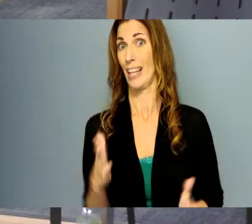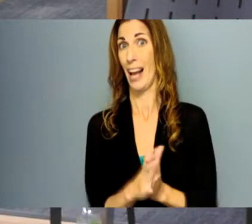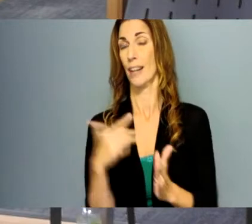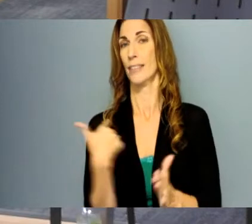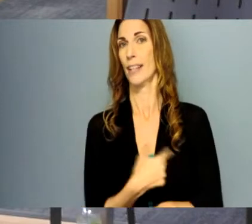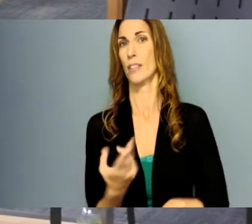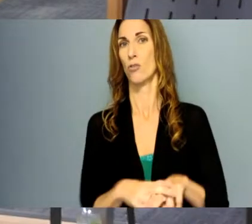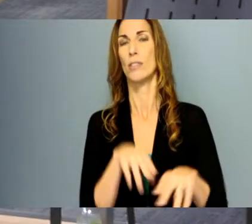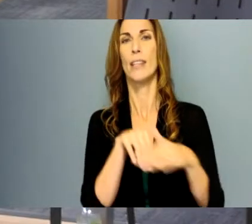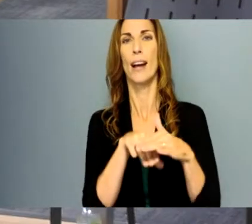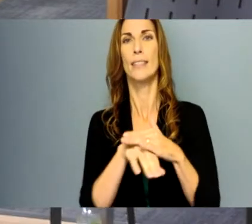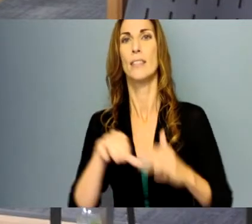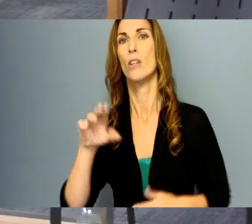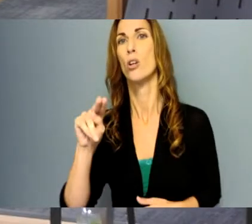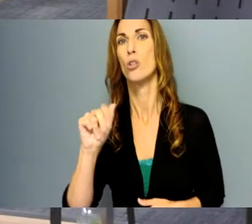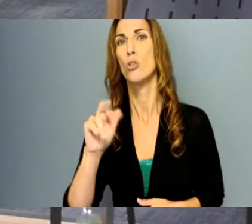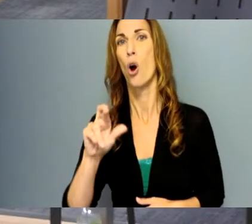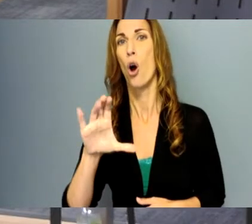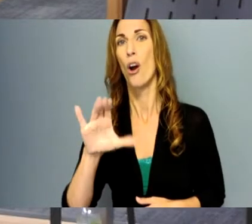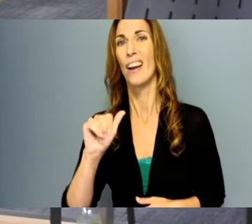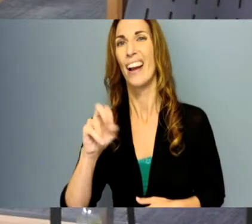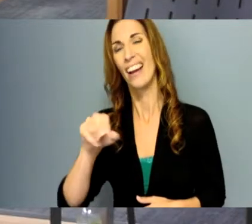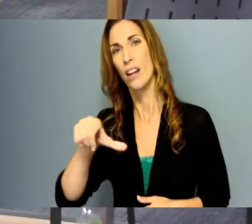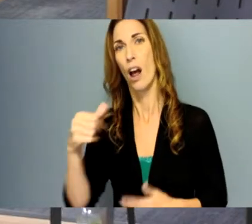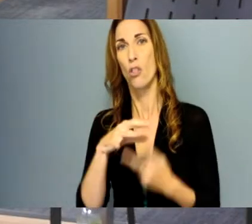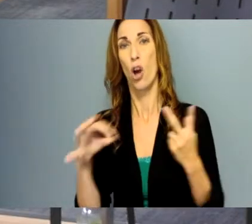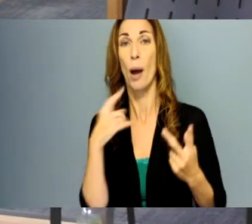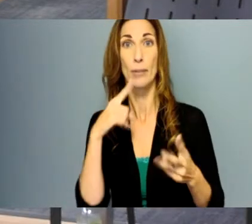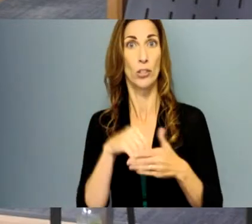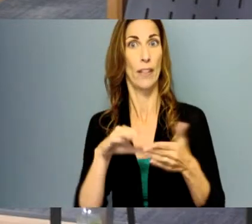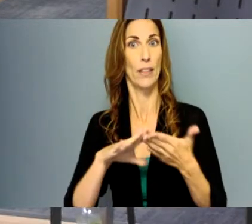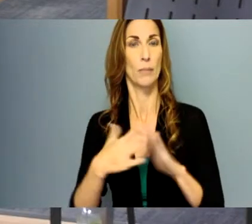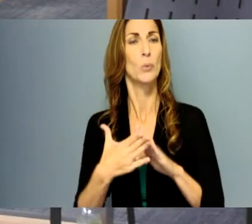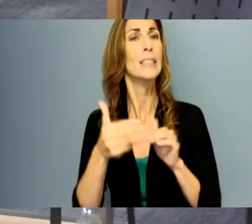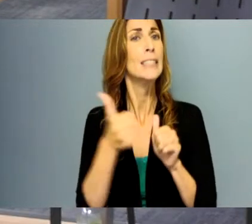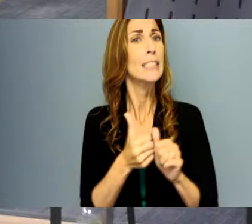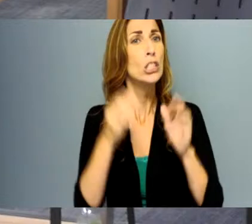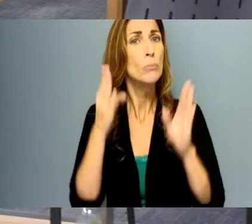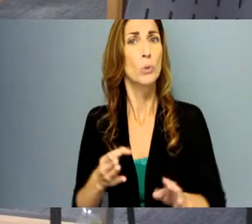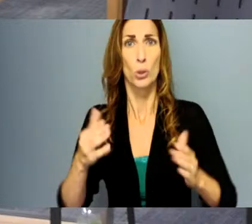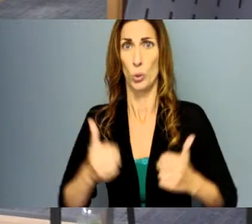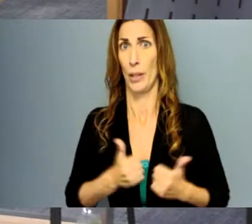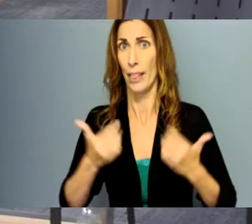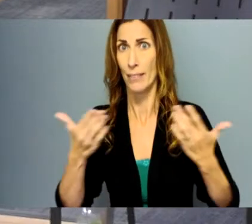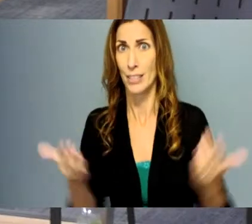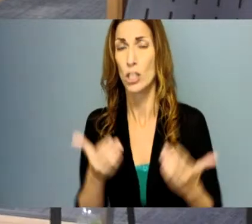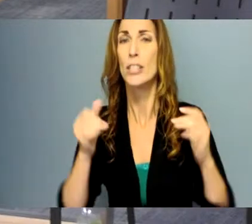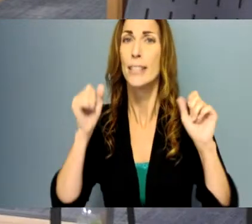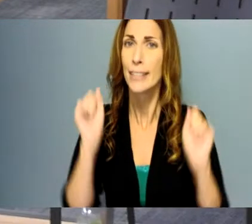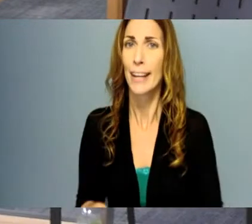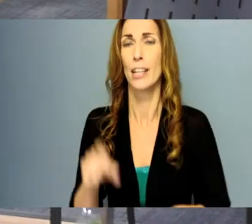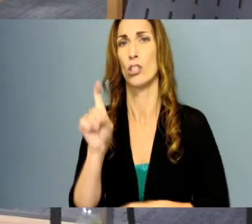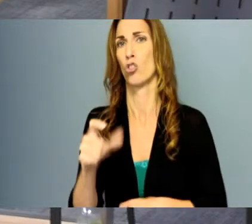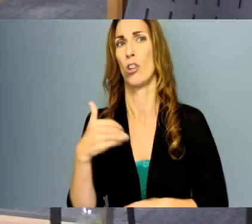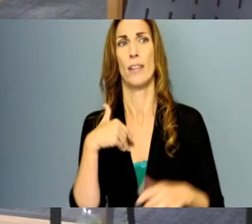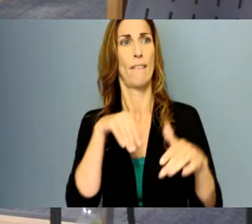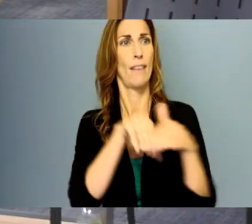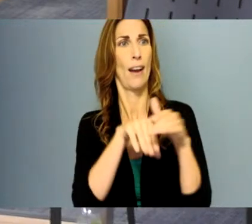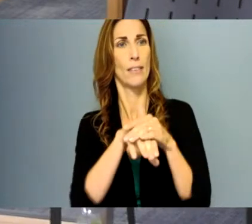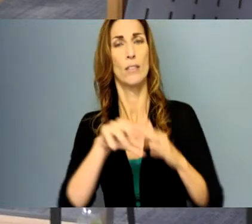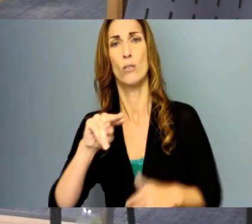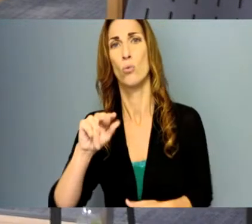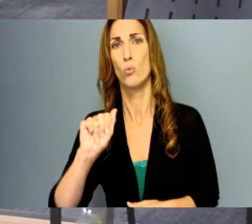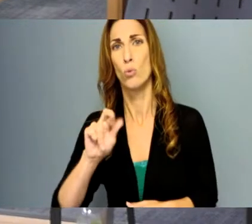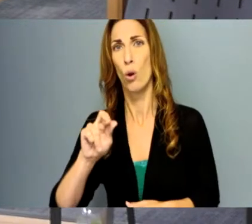to Narcan or naloxone in the communities. Every resident of Bucks County can and should have access to